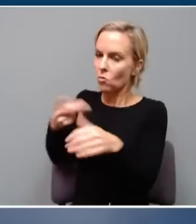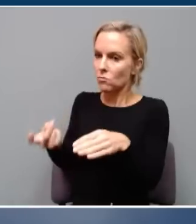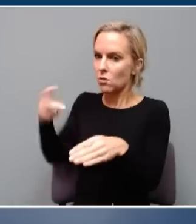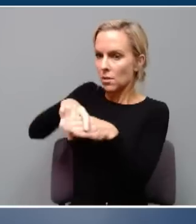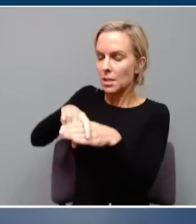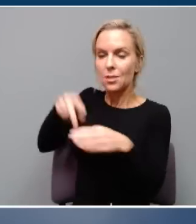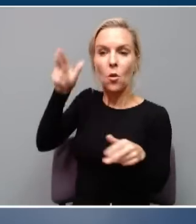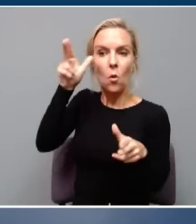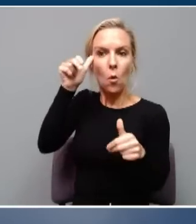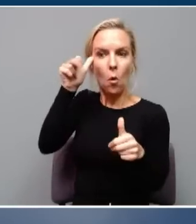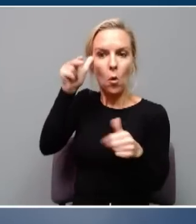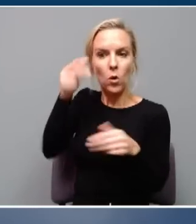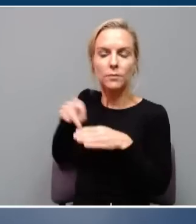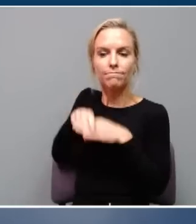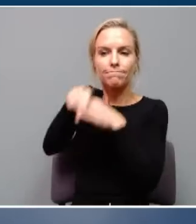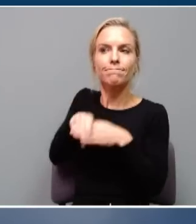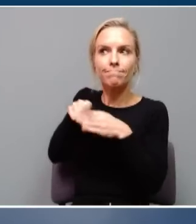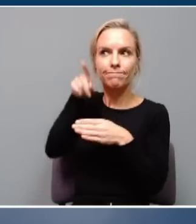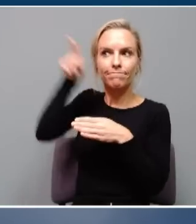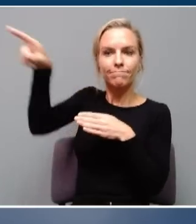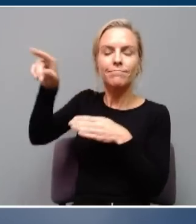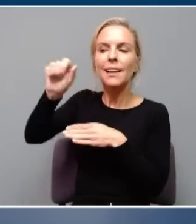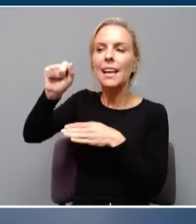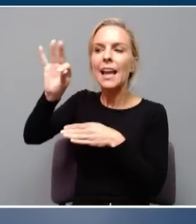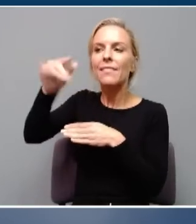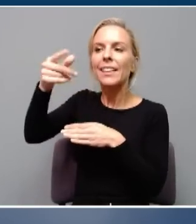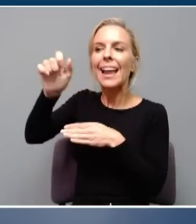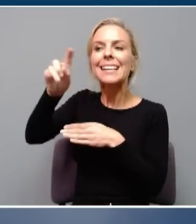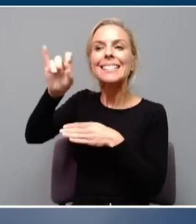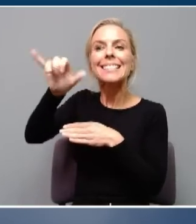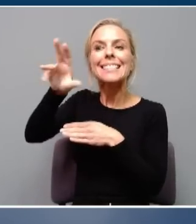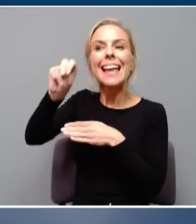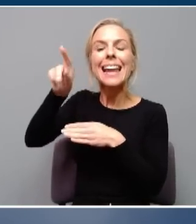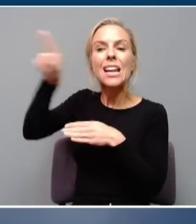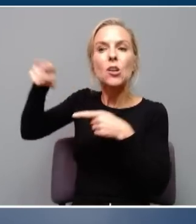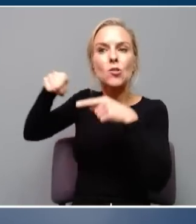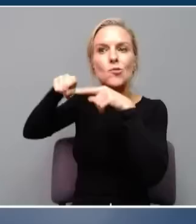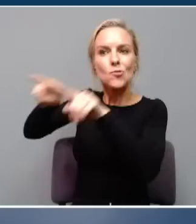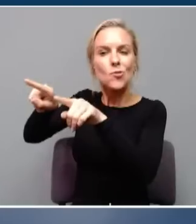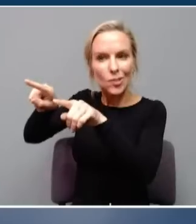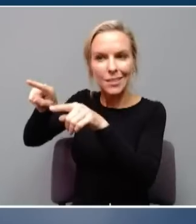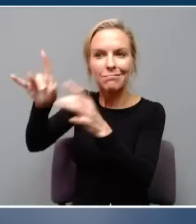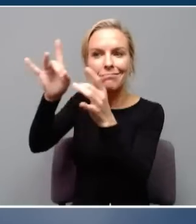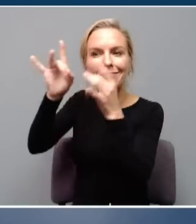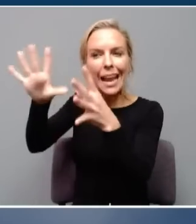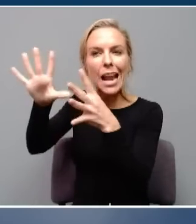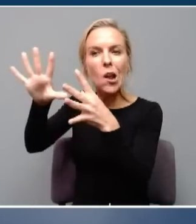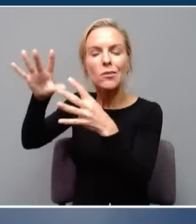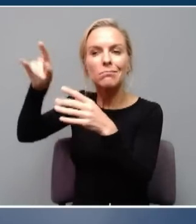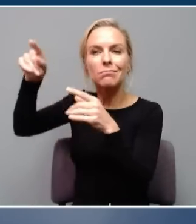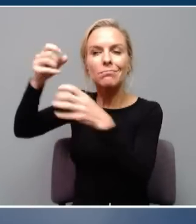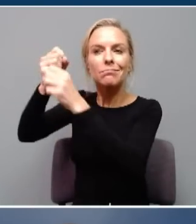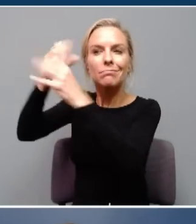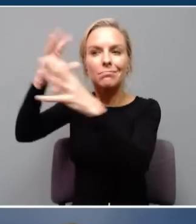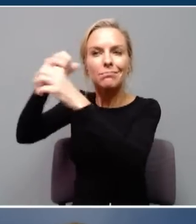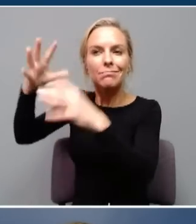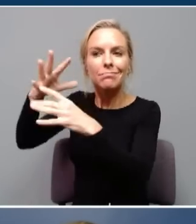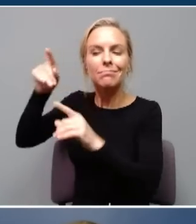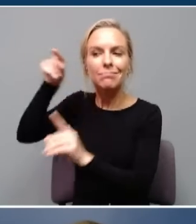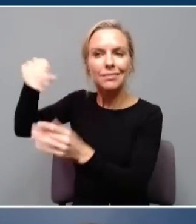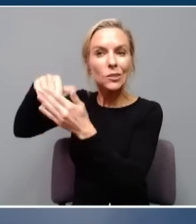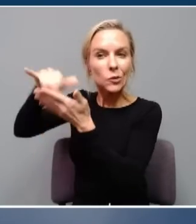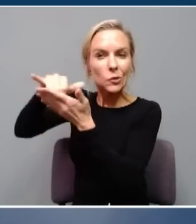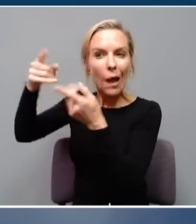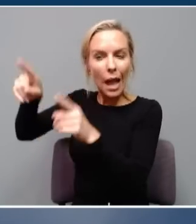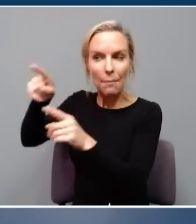of 9/11. At the time, the team was training on the Cumberland River, and now the founders of Horse Soldier Bourbon are returning